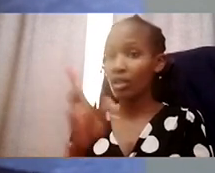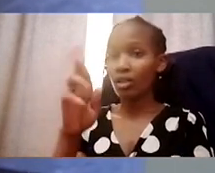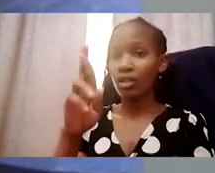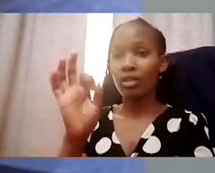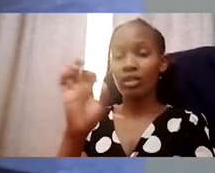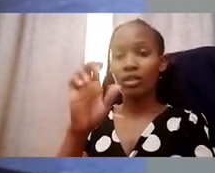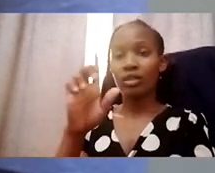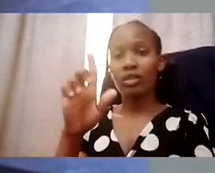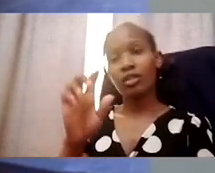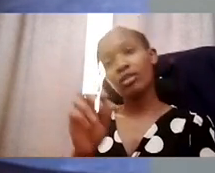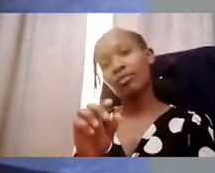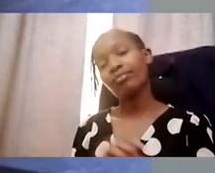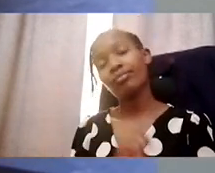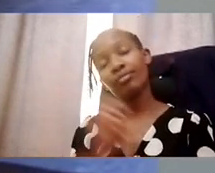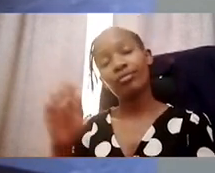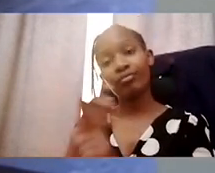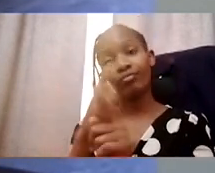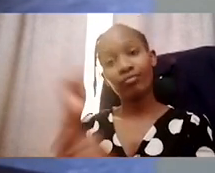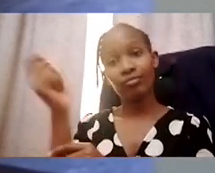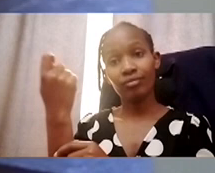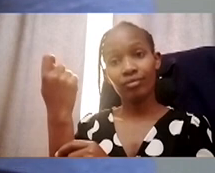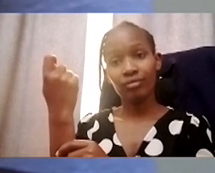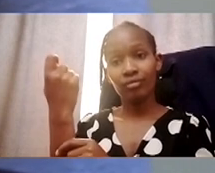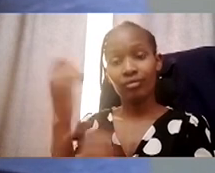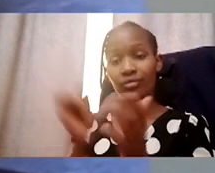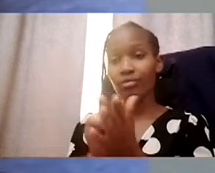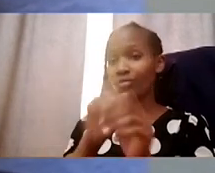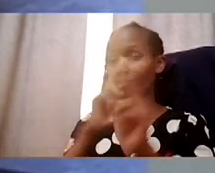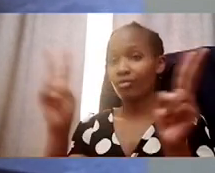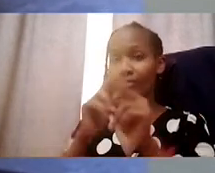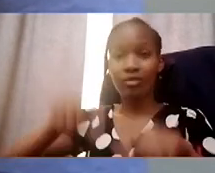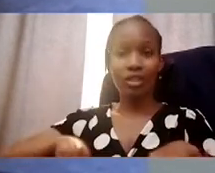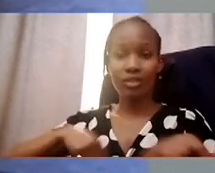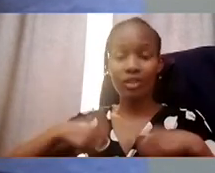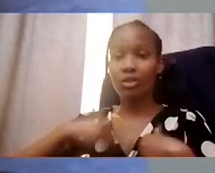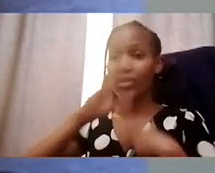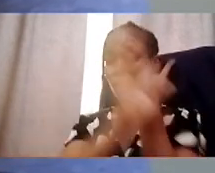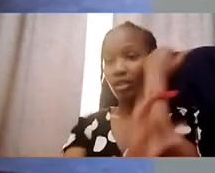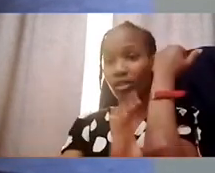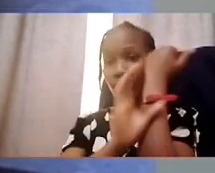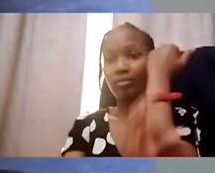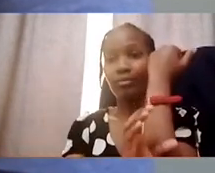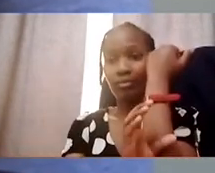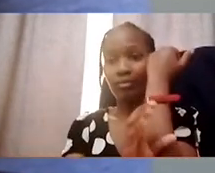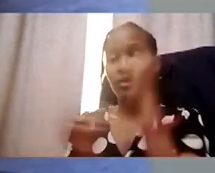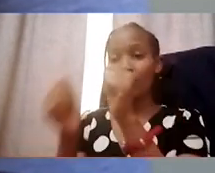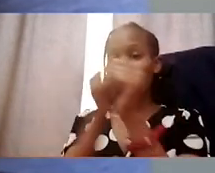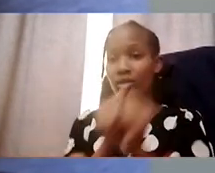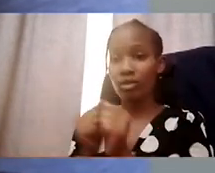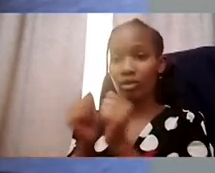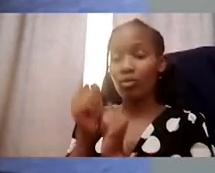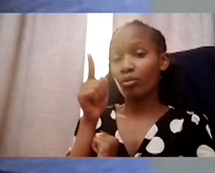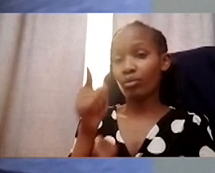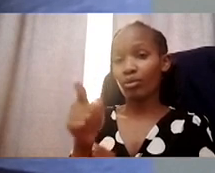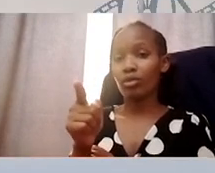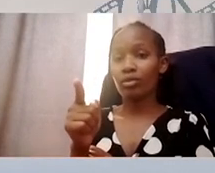charity mission from Kenya. I was really proud to have a country. So together with the UNHCR, you run